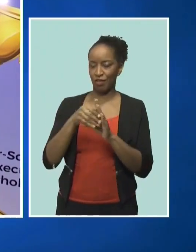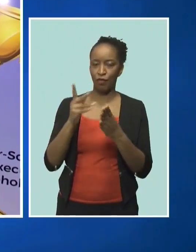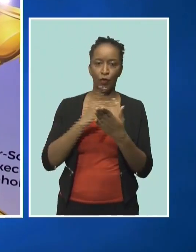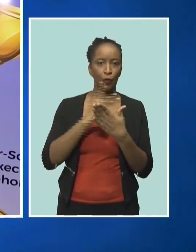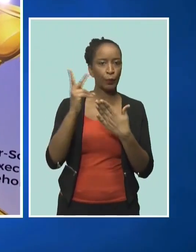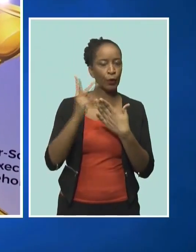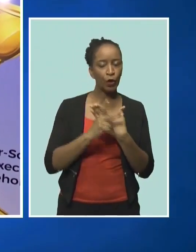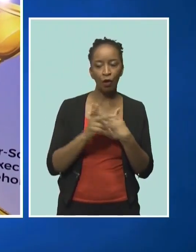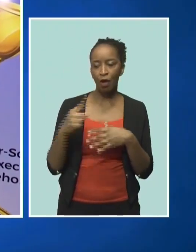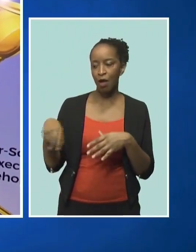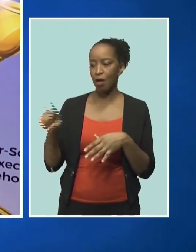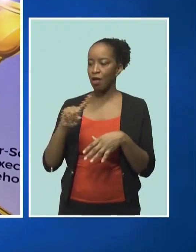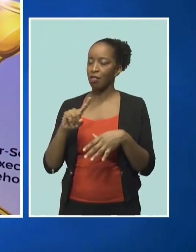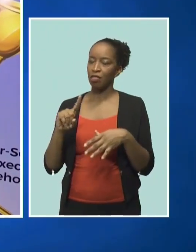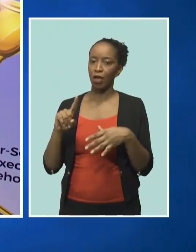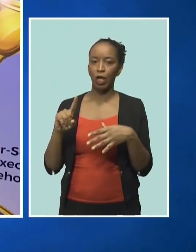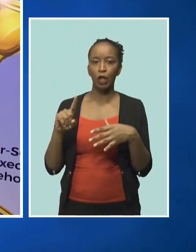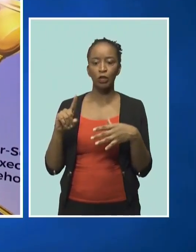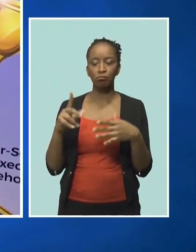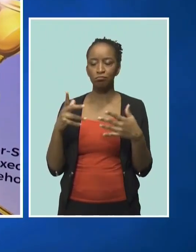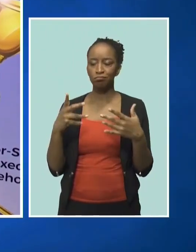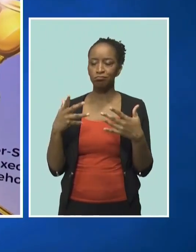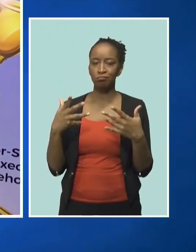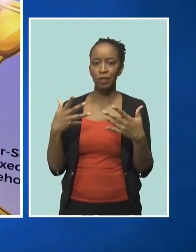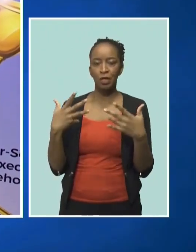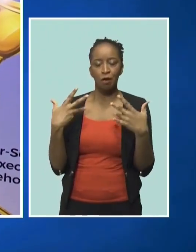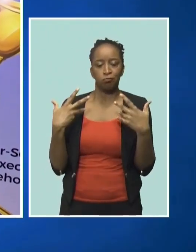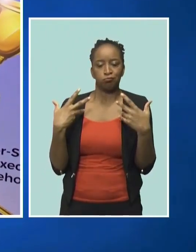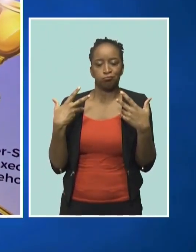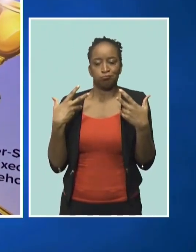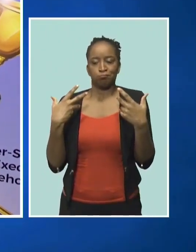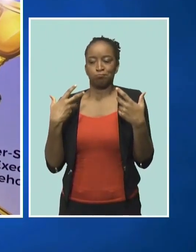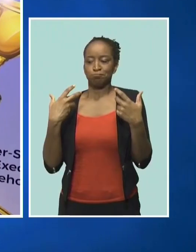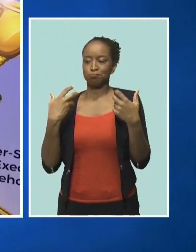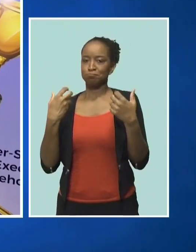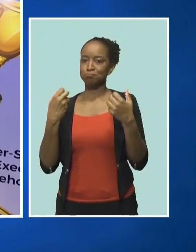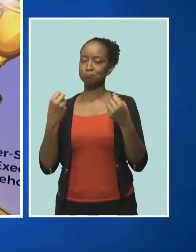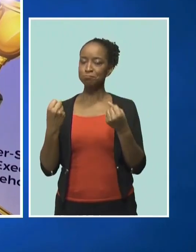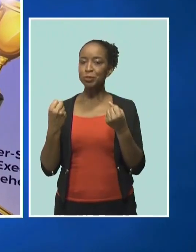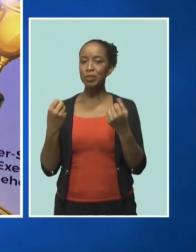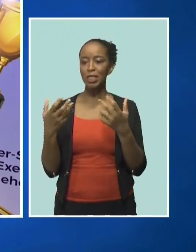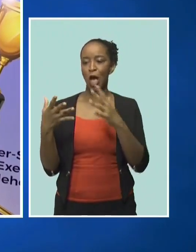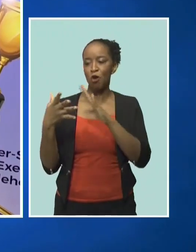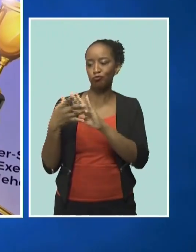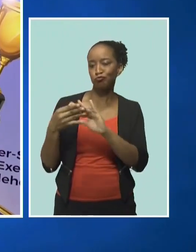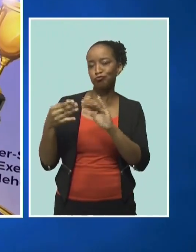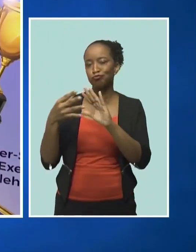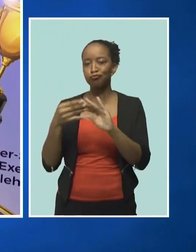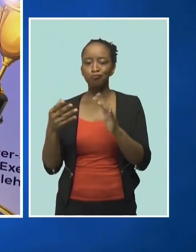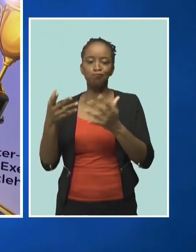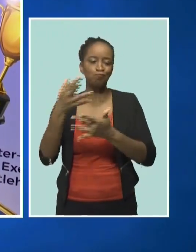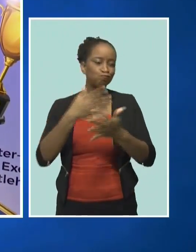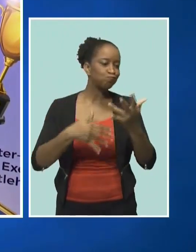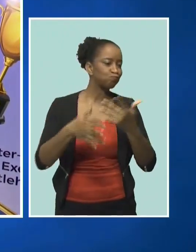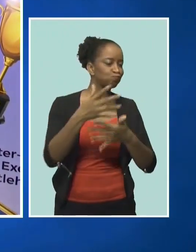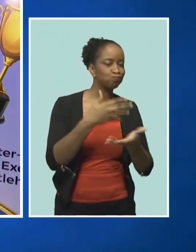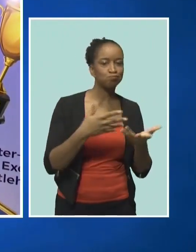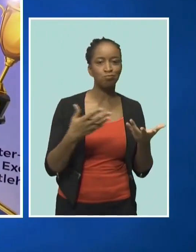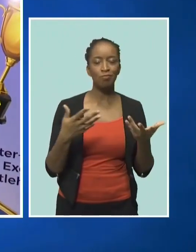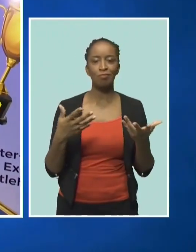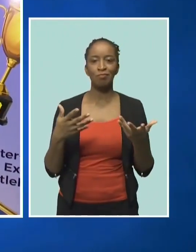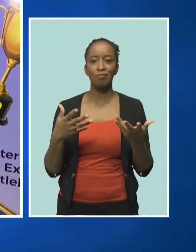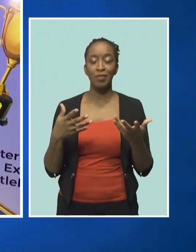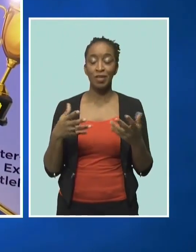just when they got back to school, but by the time they get to this stage, the market day, and then they get to the point where they have to face off